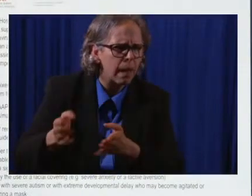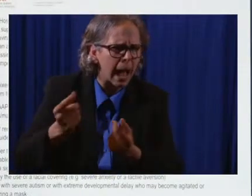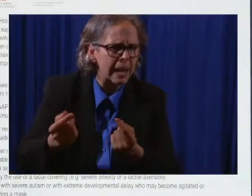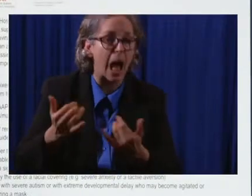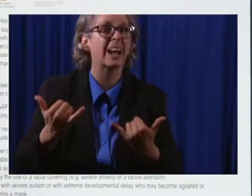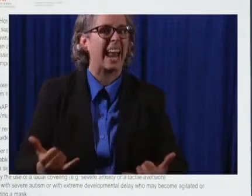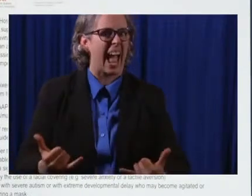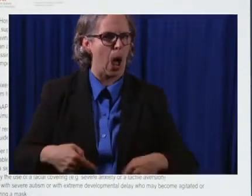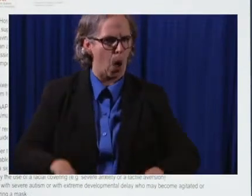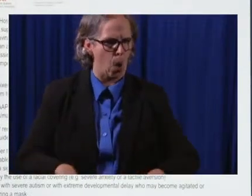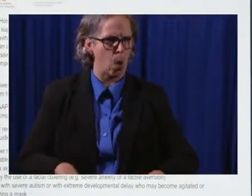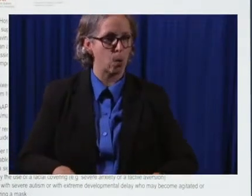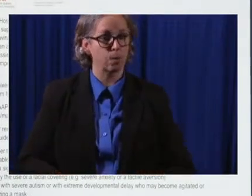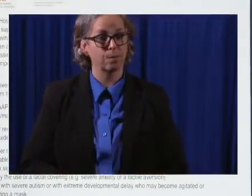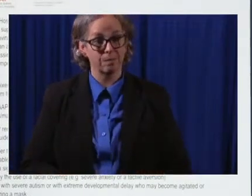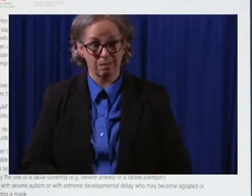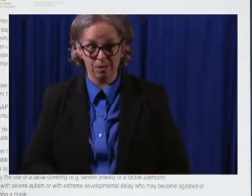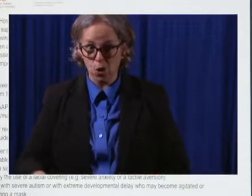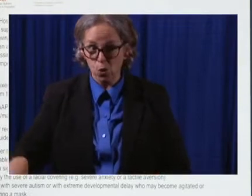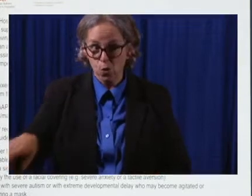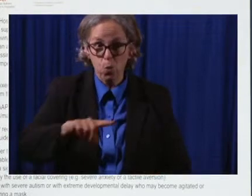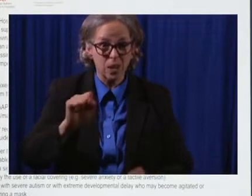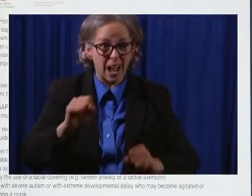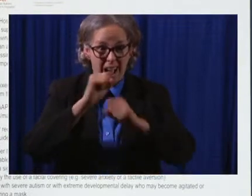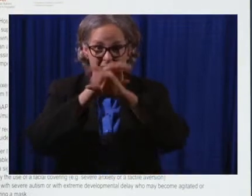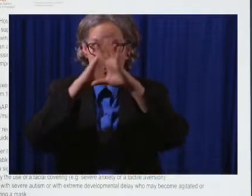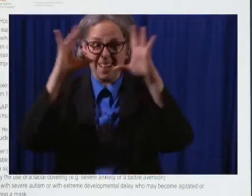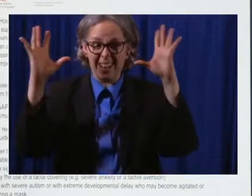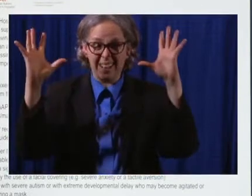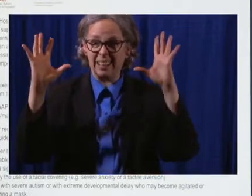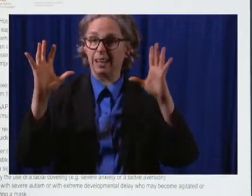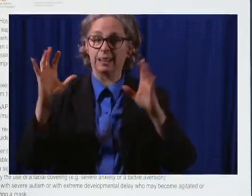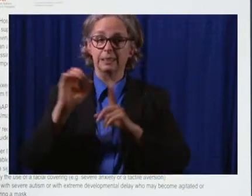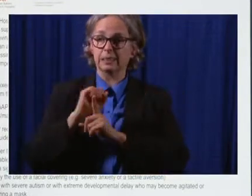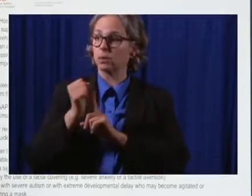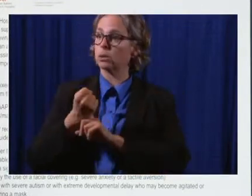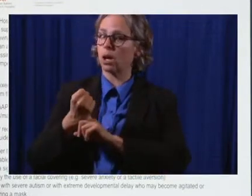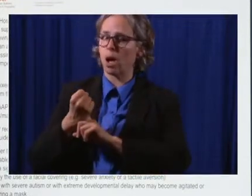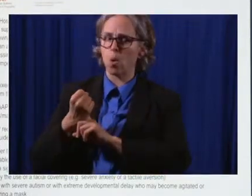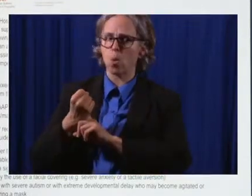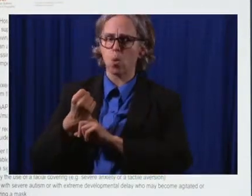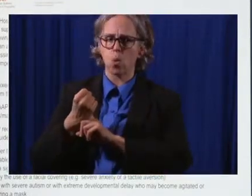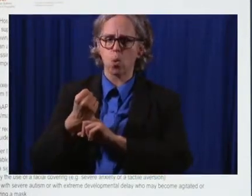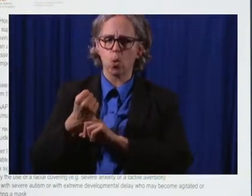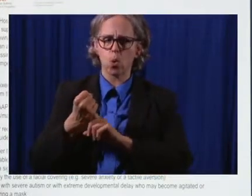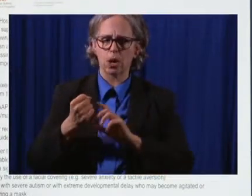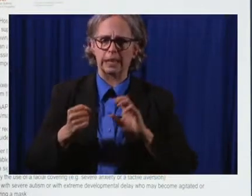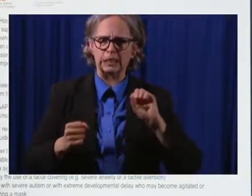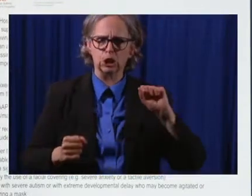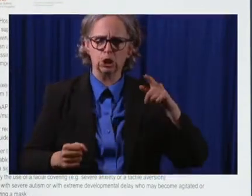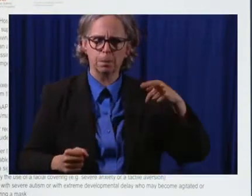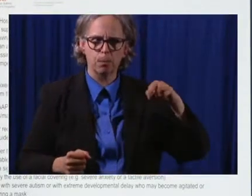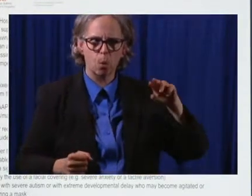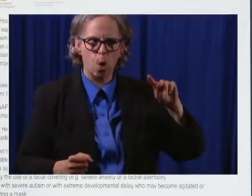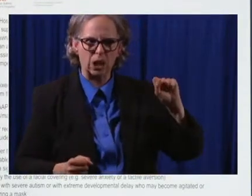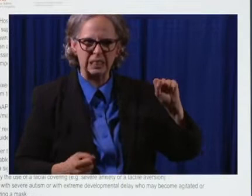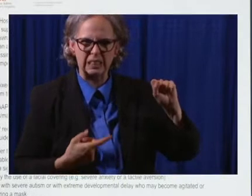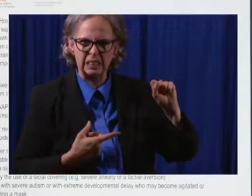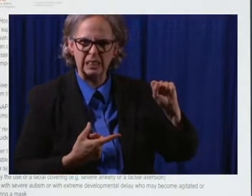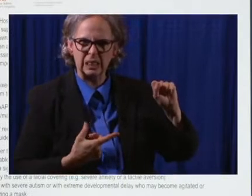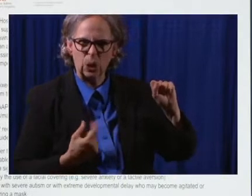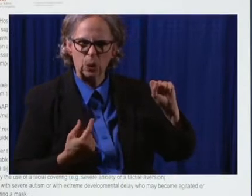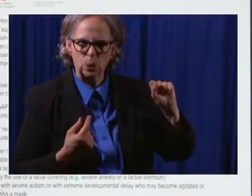a situation where you got a problem because of sports, you got a problem because of who knows what, and schools will